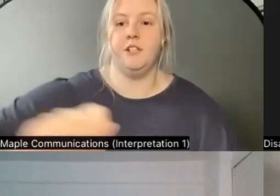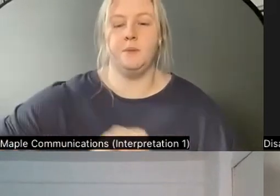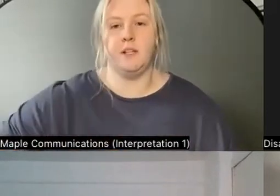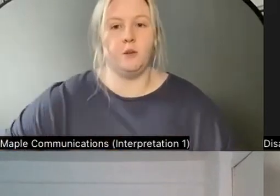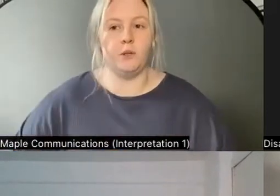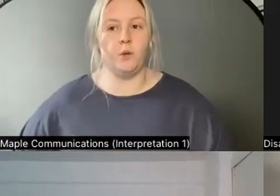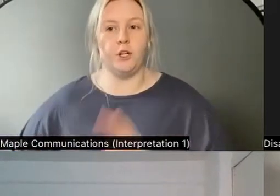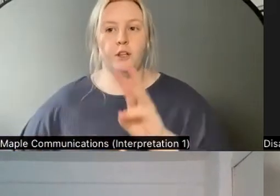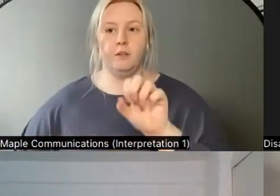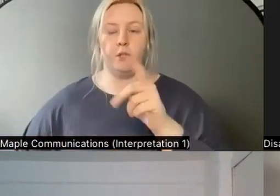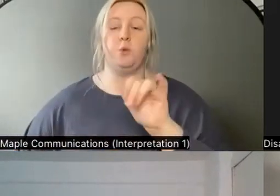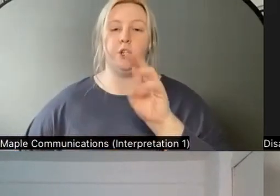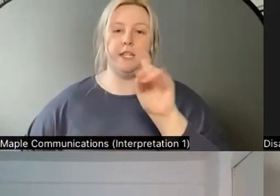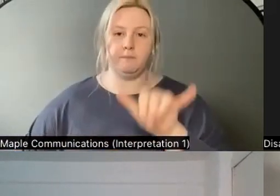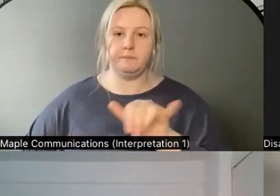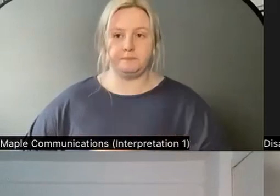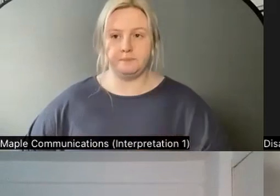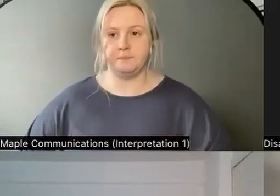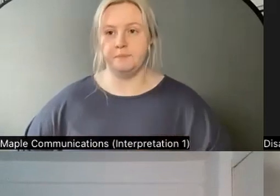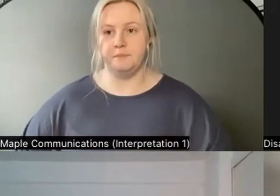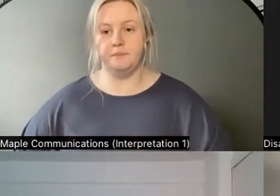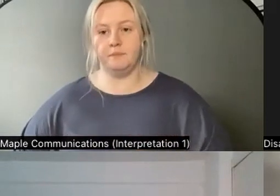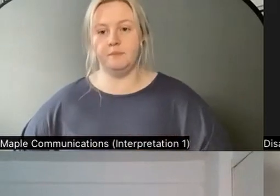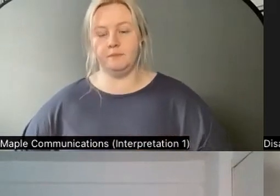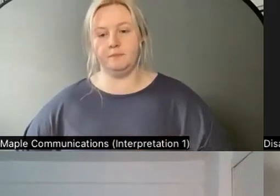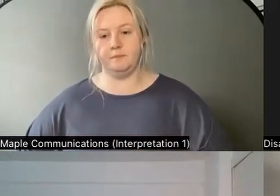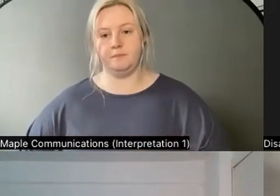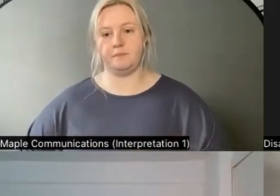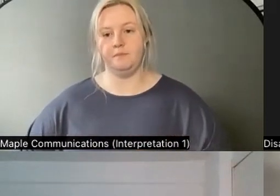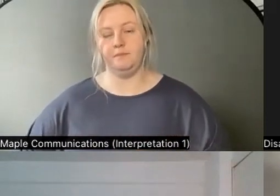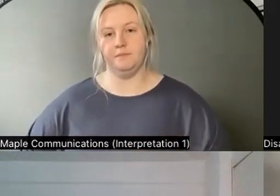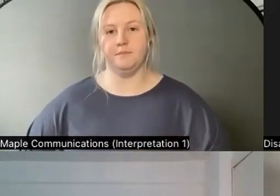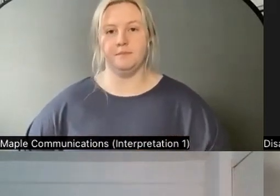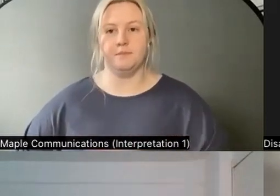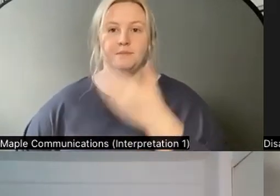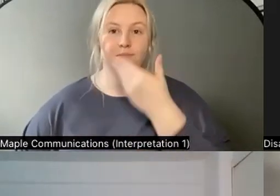Finger spelling the word worth or worthy. Worthy. Thank you.